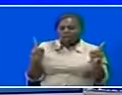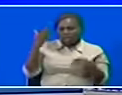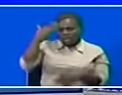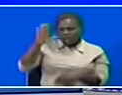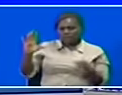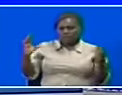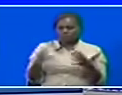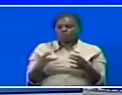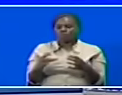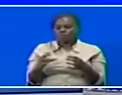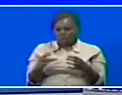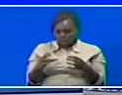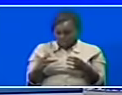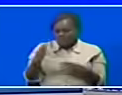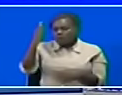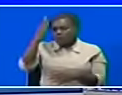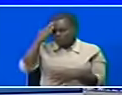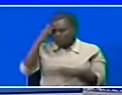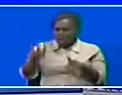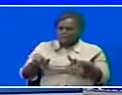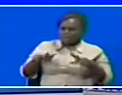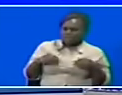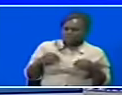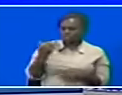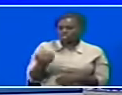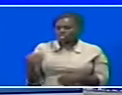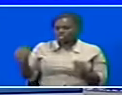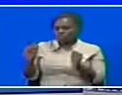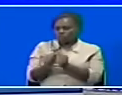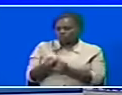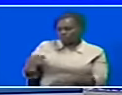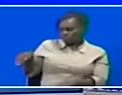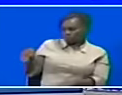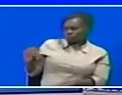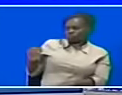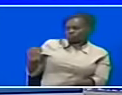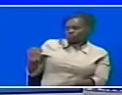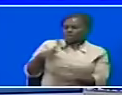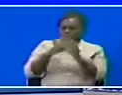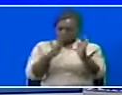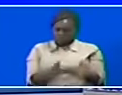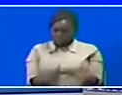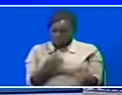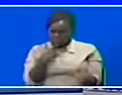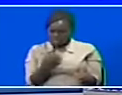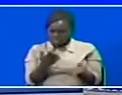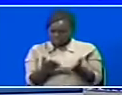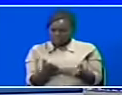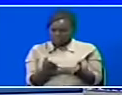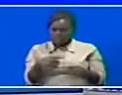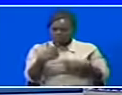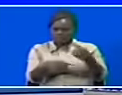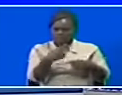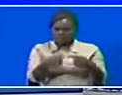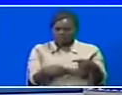communities can be more accommodative to adults and children with ASD. As Sharon Momanyi reports, this is a development